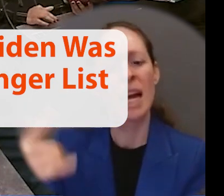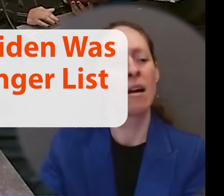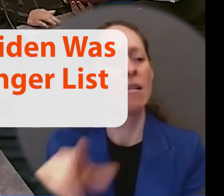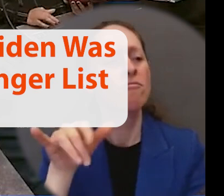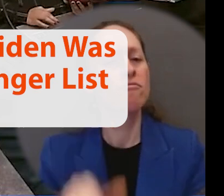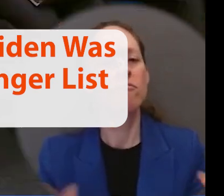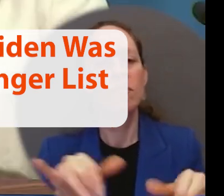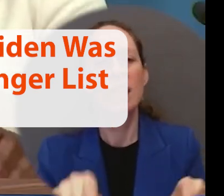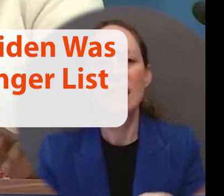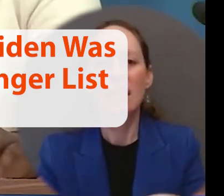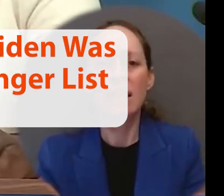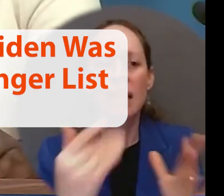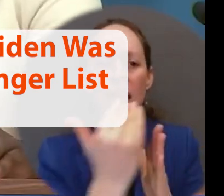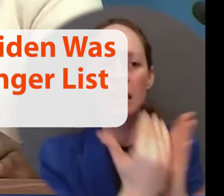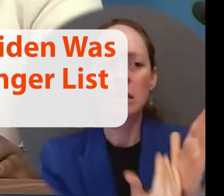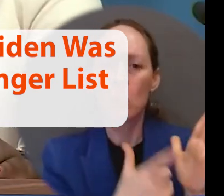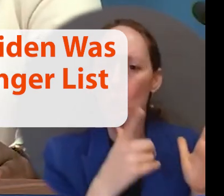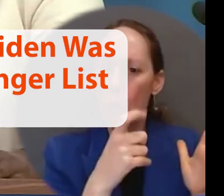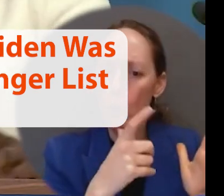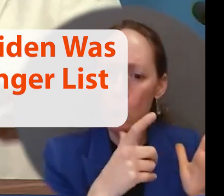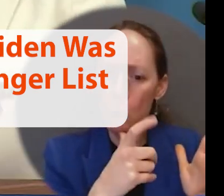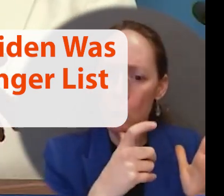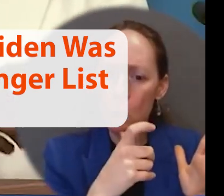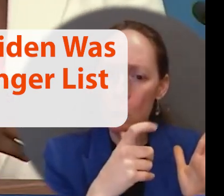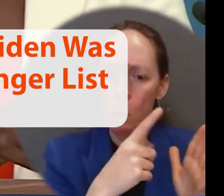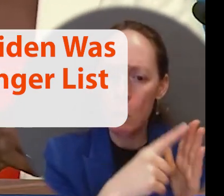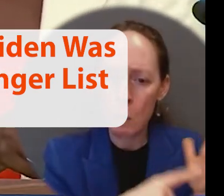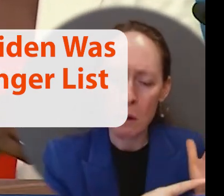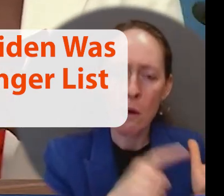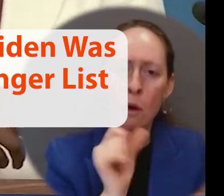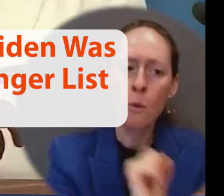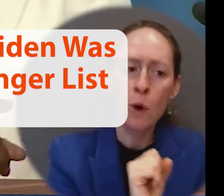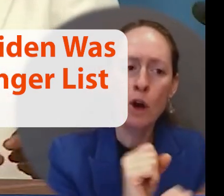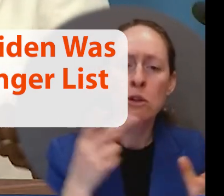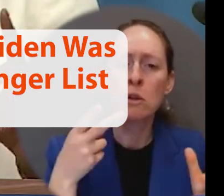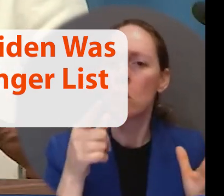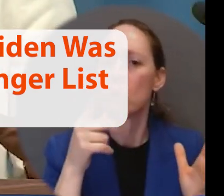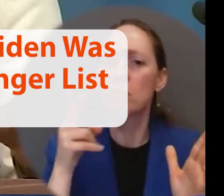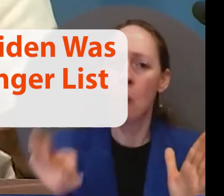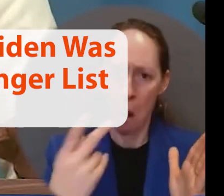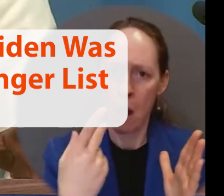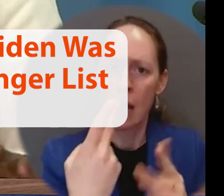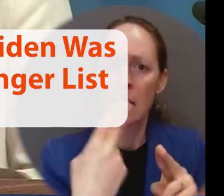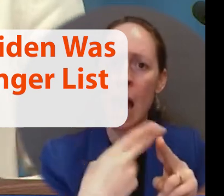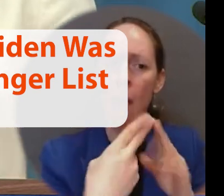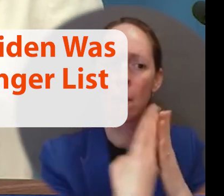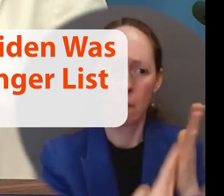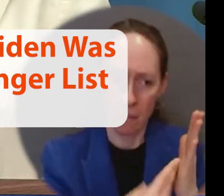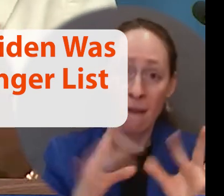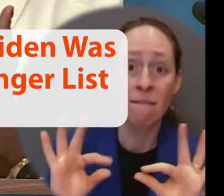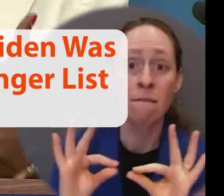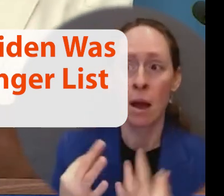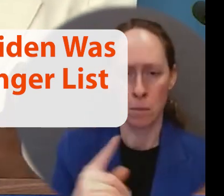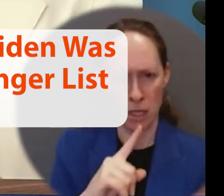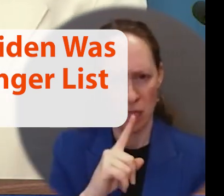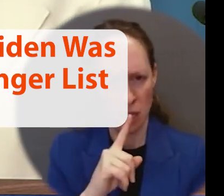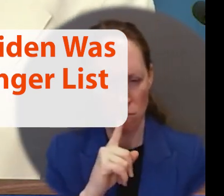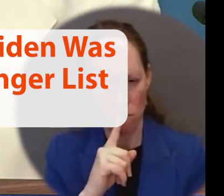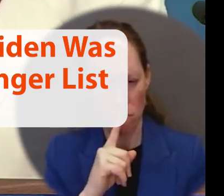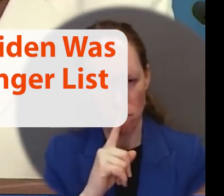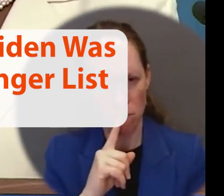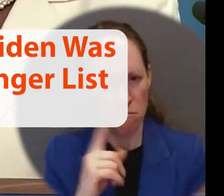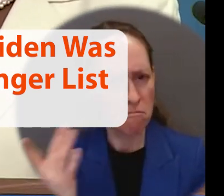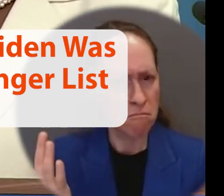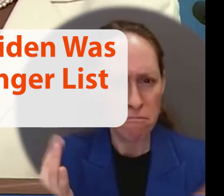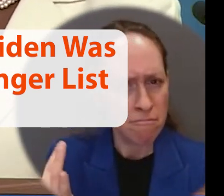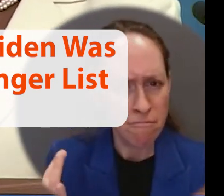on these government benefits? I have to double check to see if that is indeed correct, because I did ask about